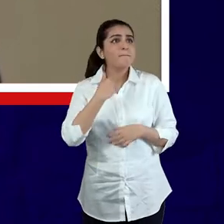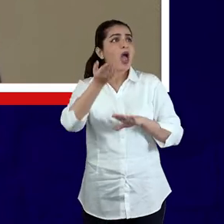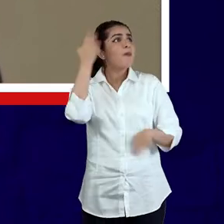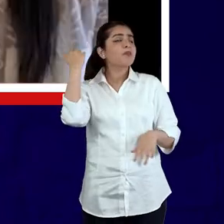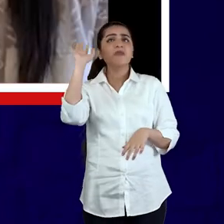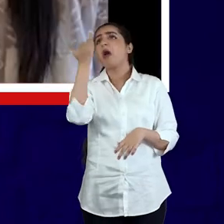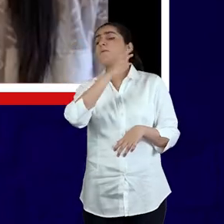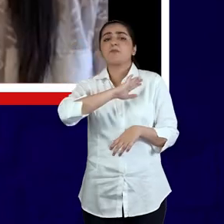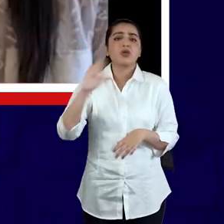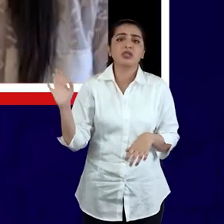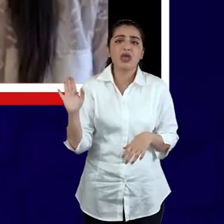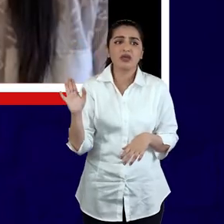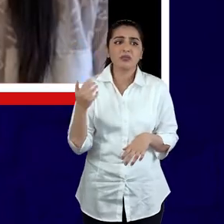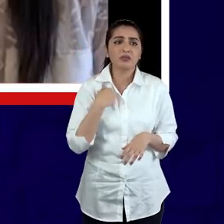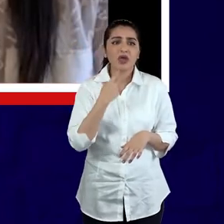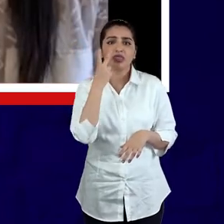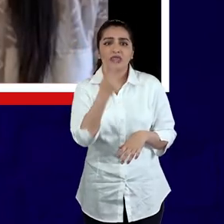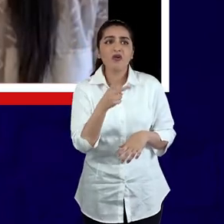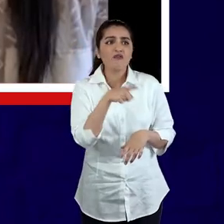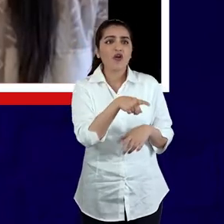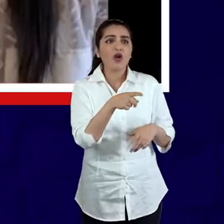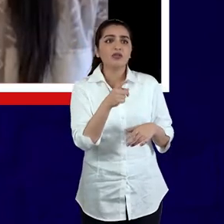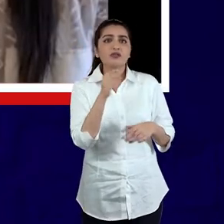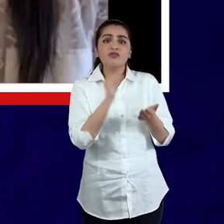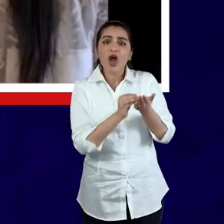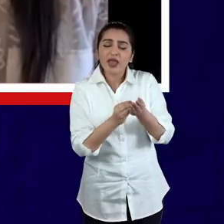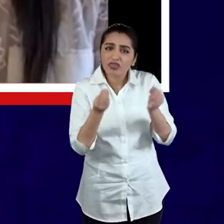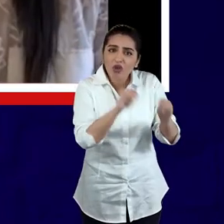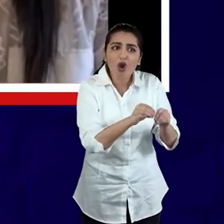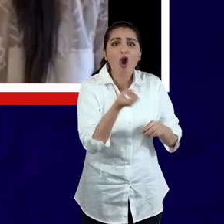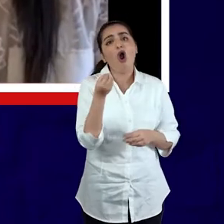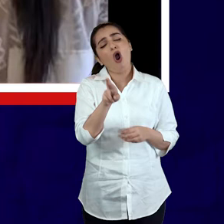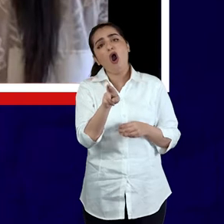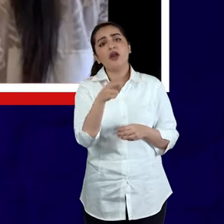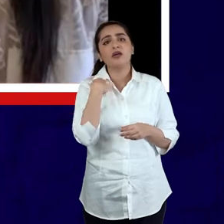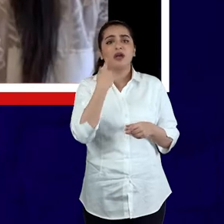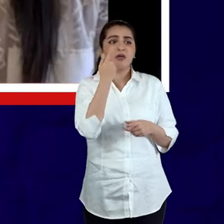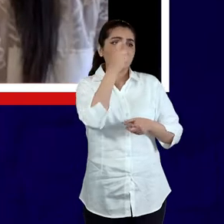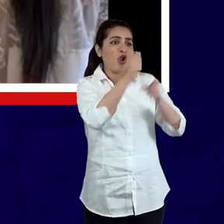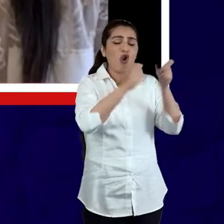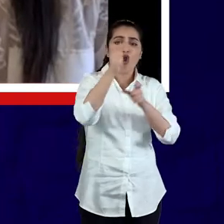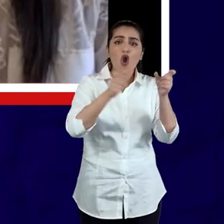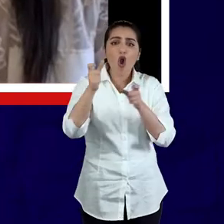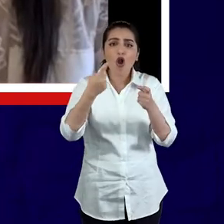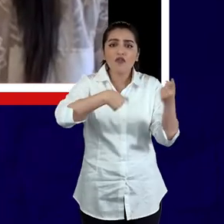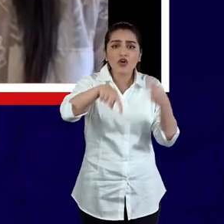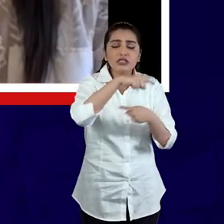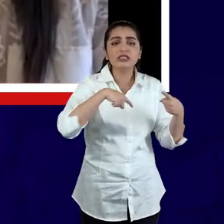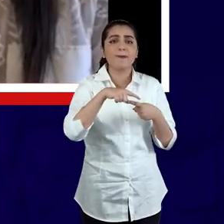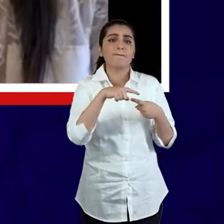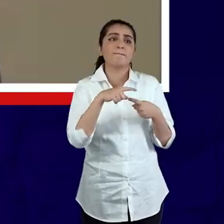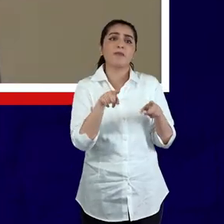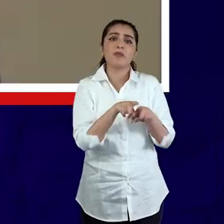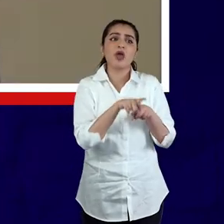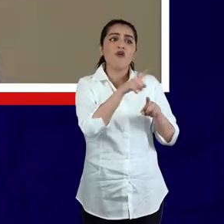we've never really tried to build up the capacities of people, of the people who are so-called, you know, the ones